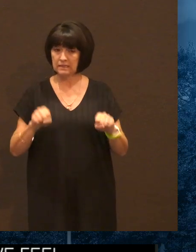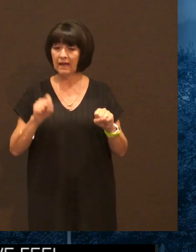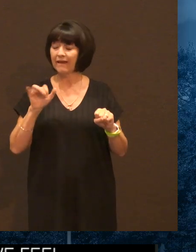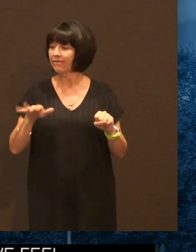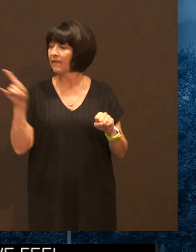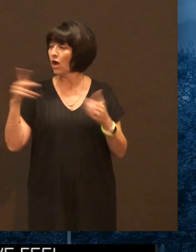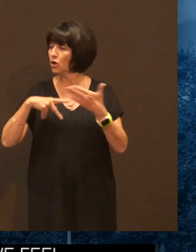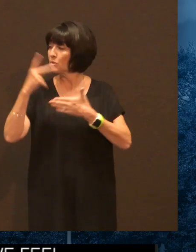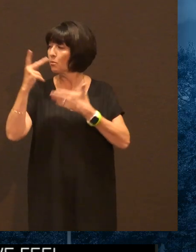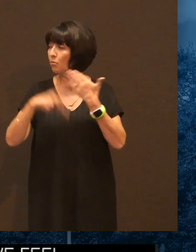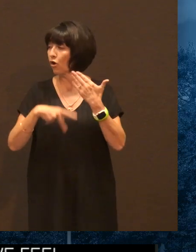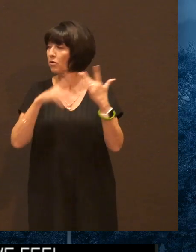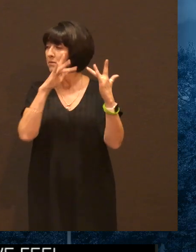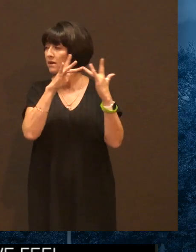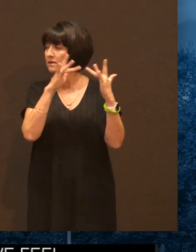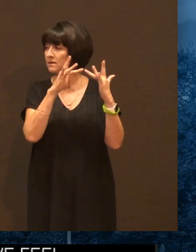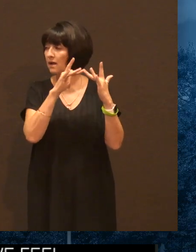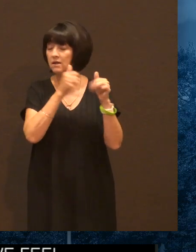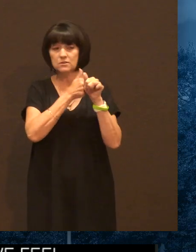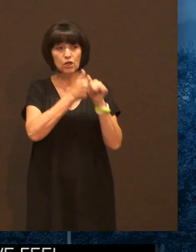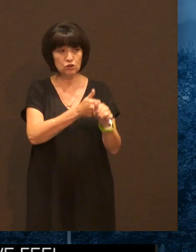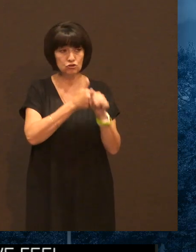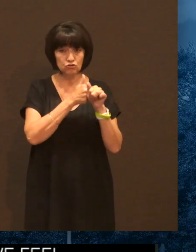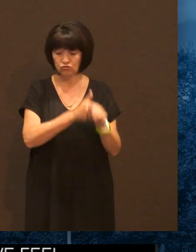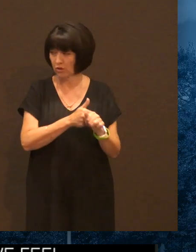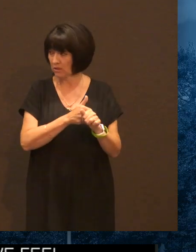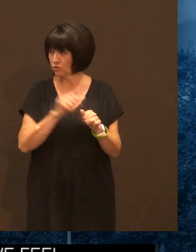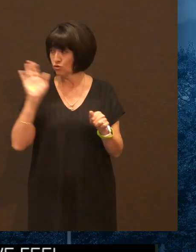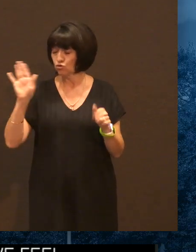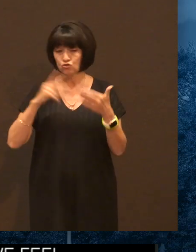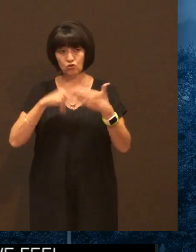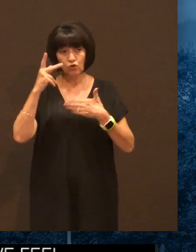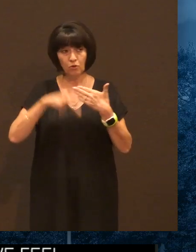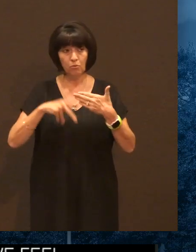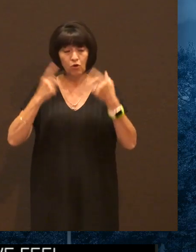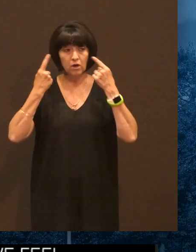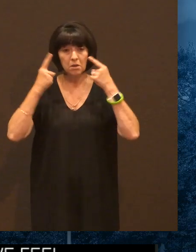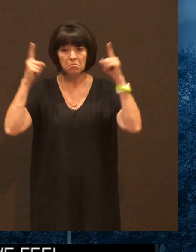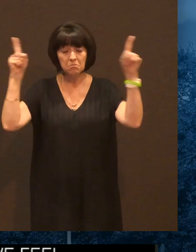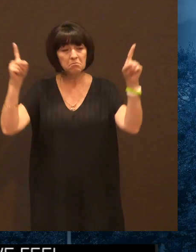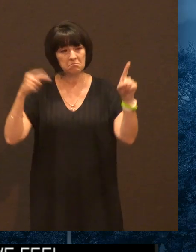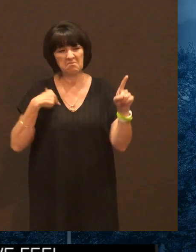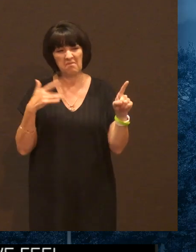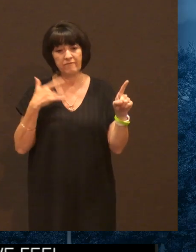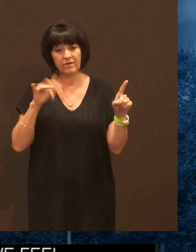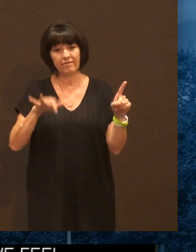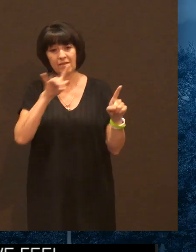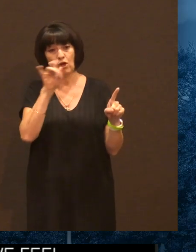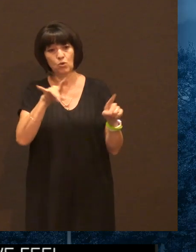That's a question, I think, for Dr. Rattay. I think it's something. What I would just say is that, again,